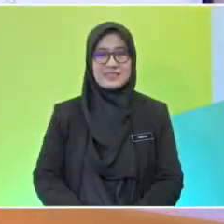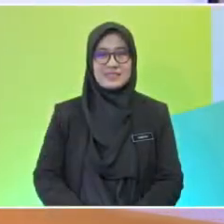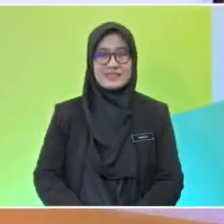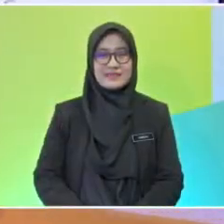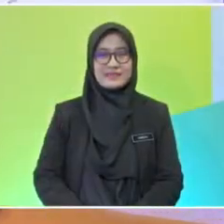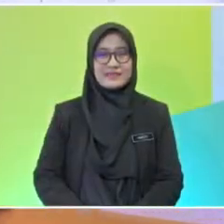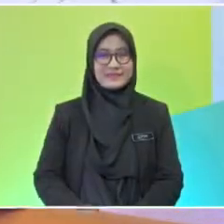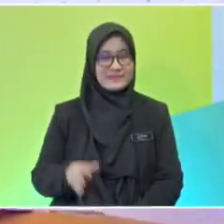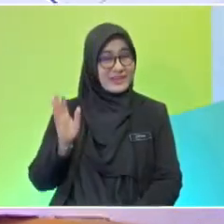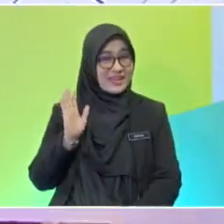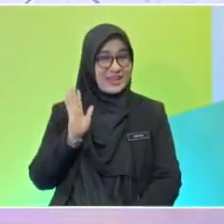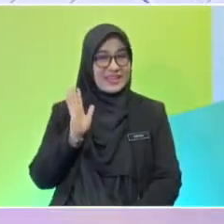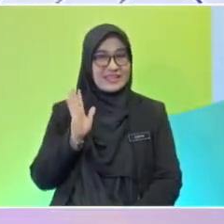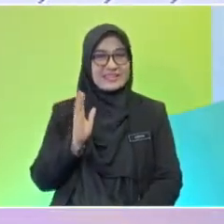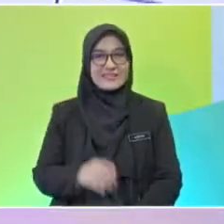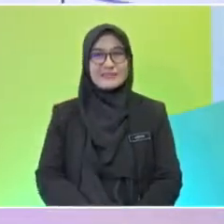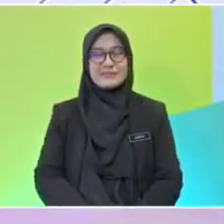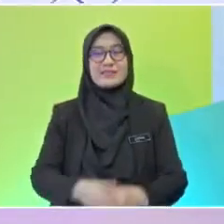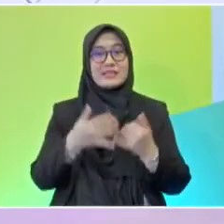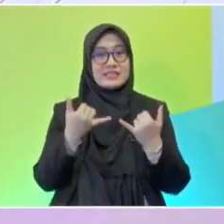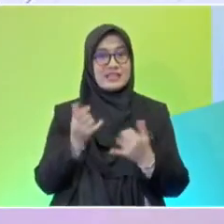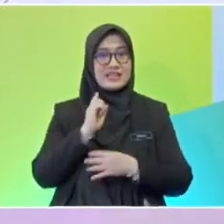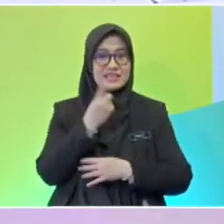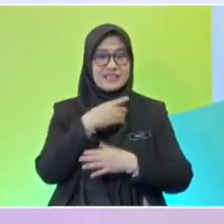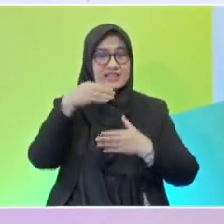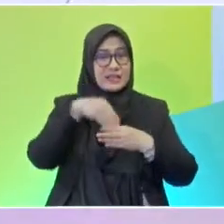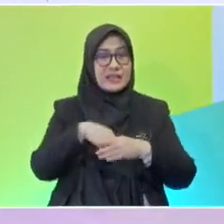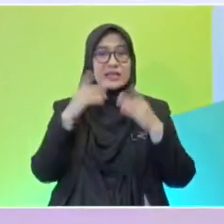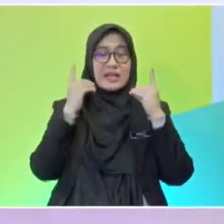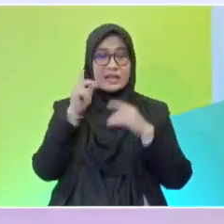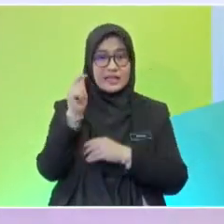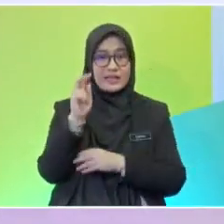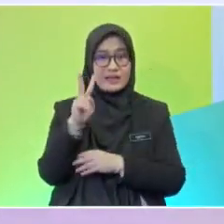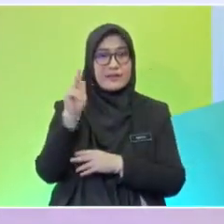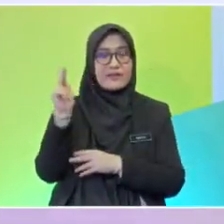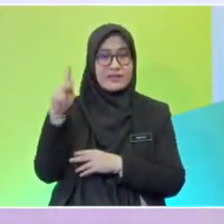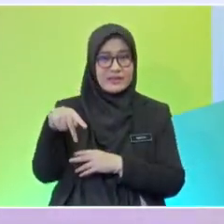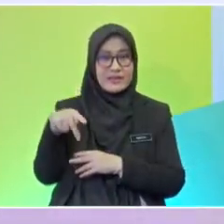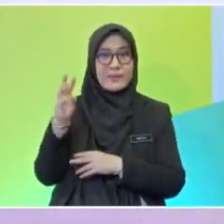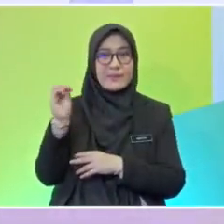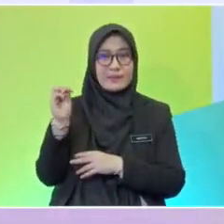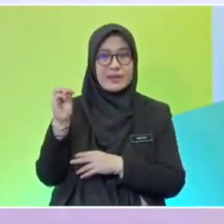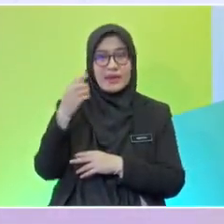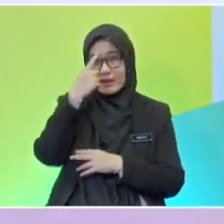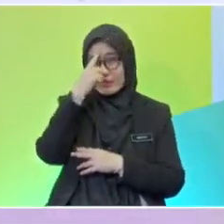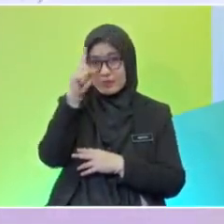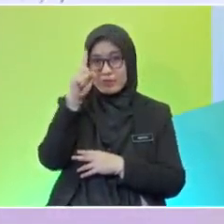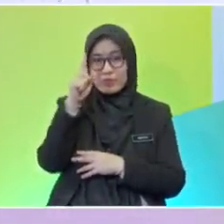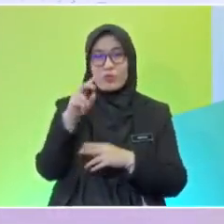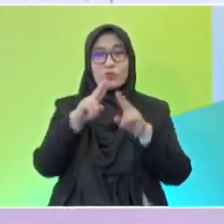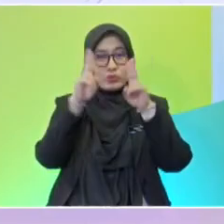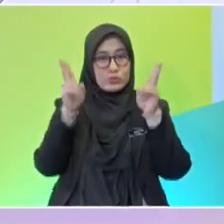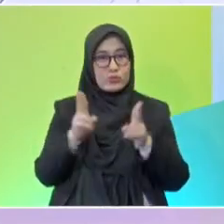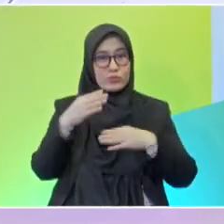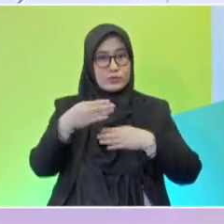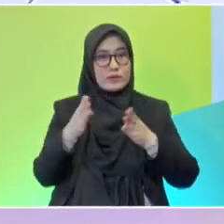Alright, fellow viewers, you're still tuned in to EduwebTV KPM for our PBD or classroom-based assessment slot. Now, for this